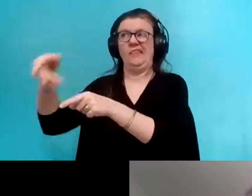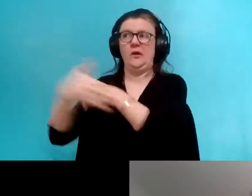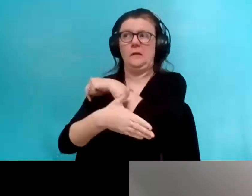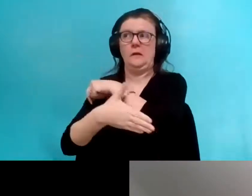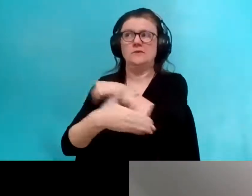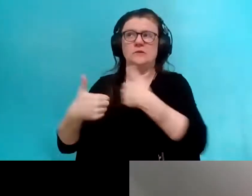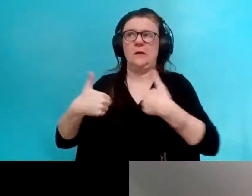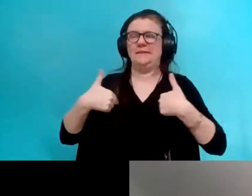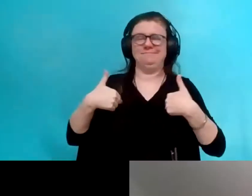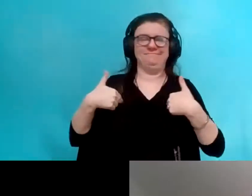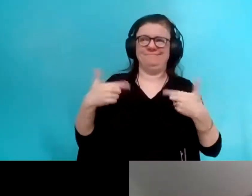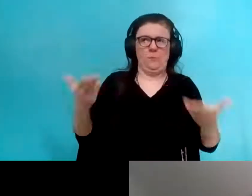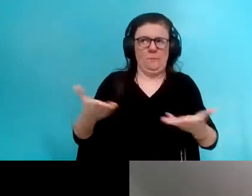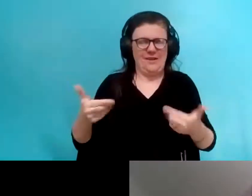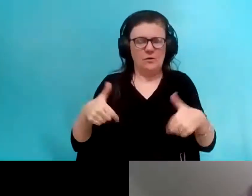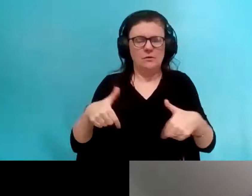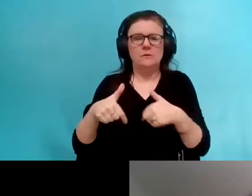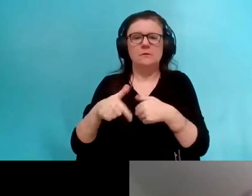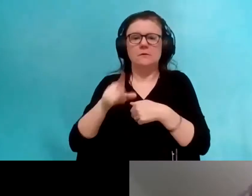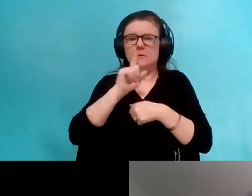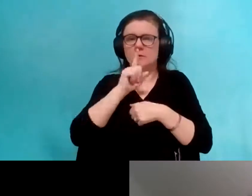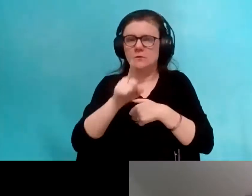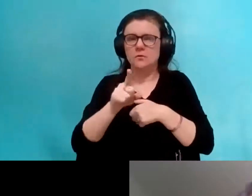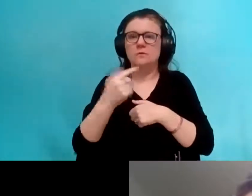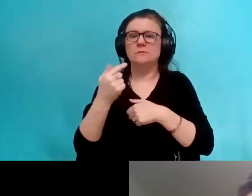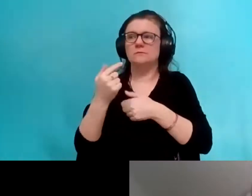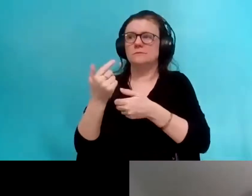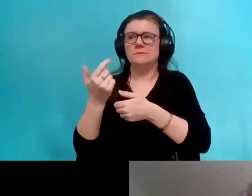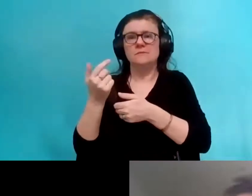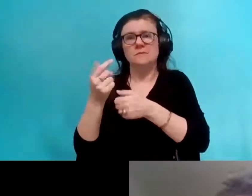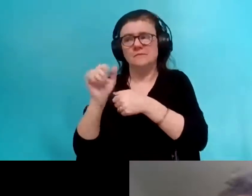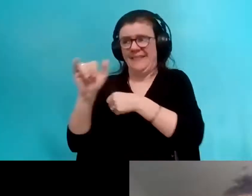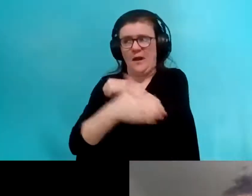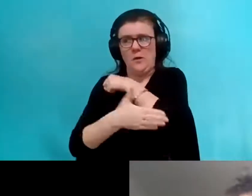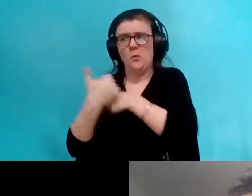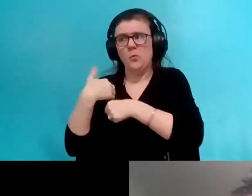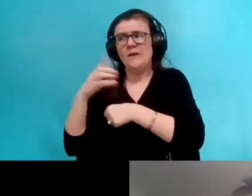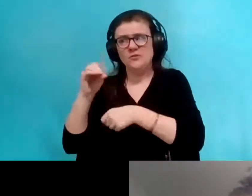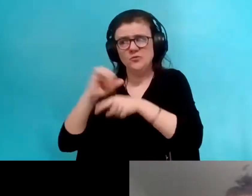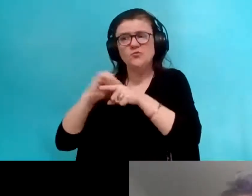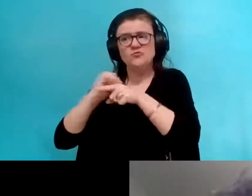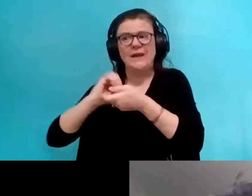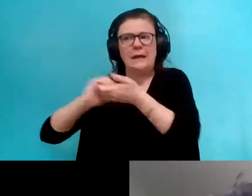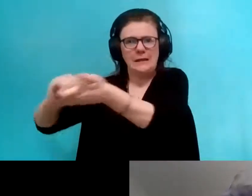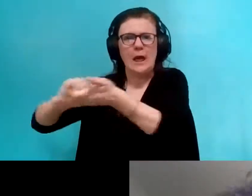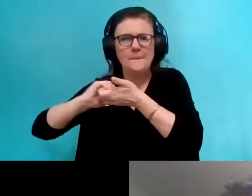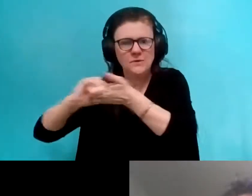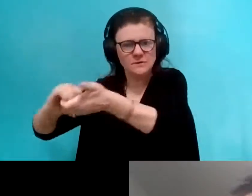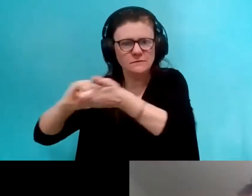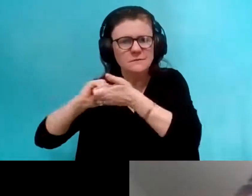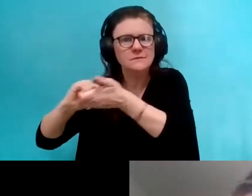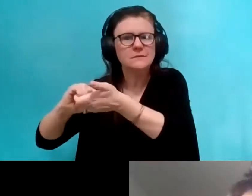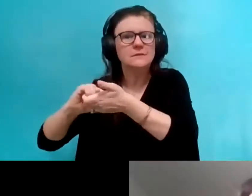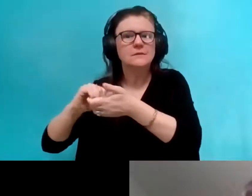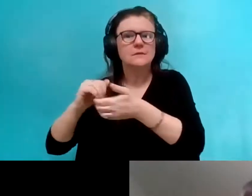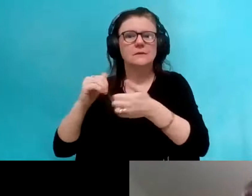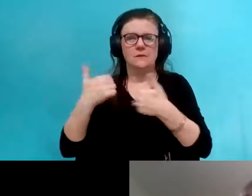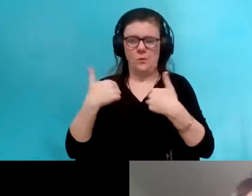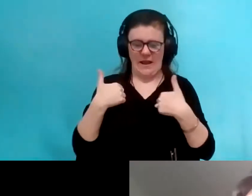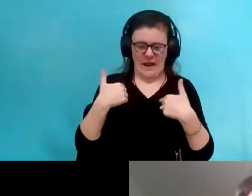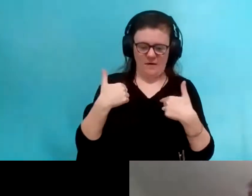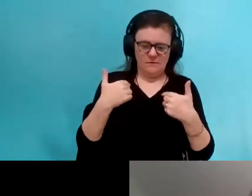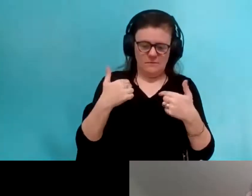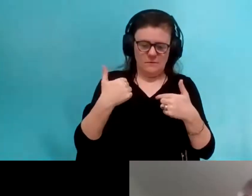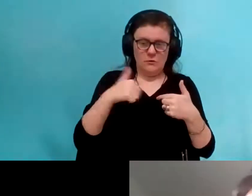perspective, but we often, we're very collaborative in the way we do the training. So we train sort of trainer of trainers who then go